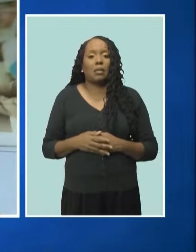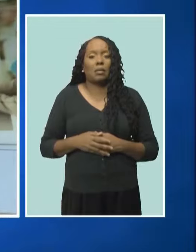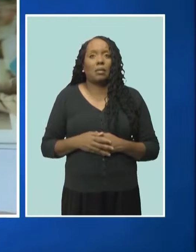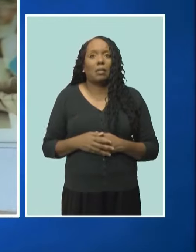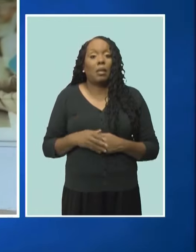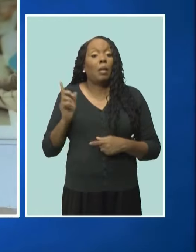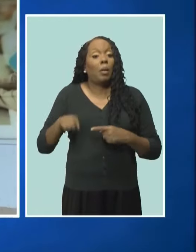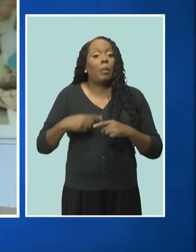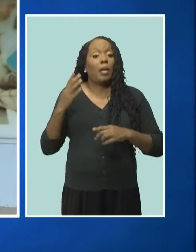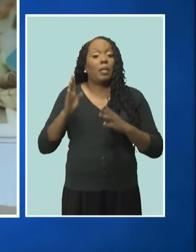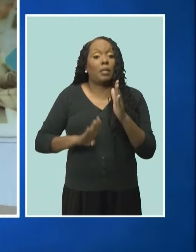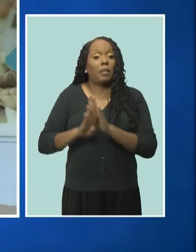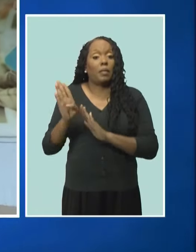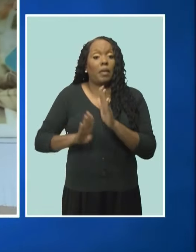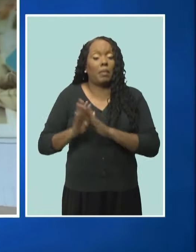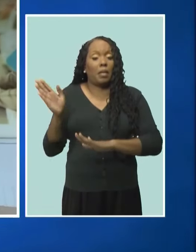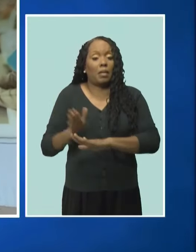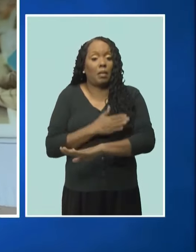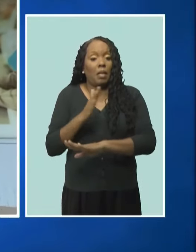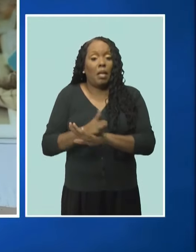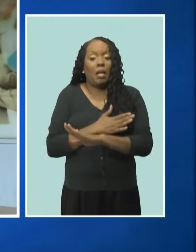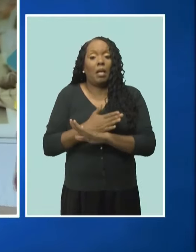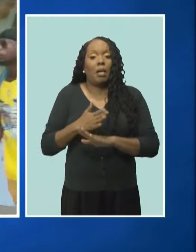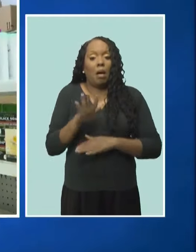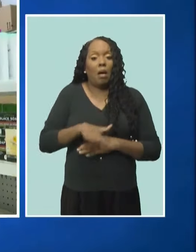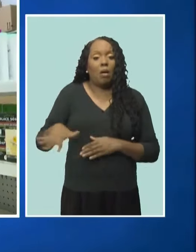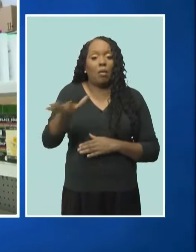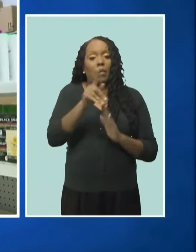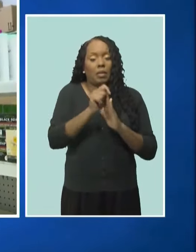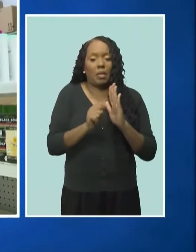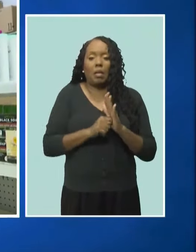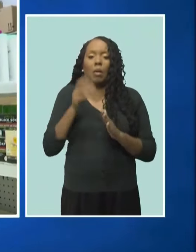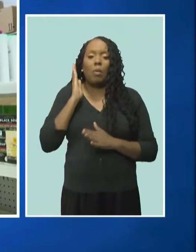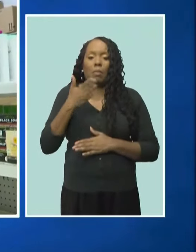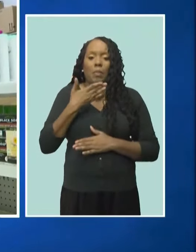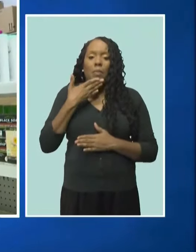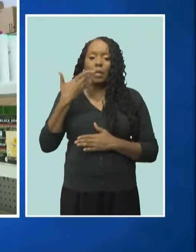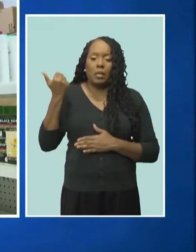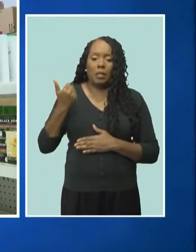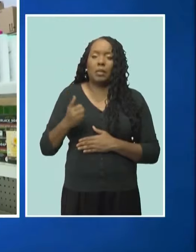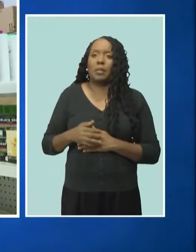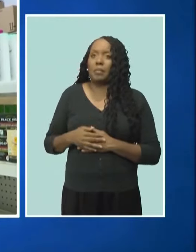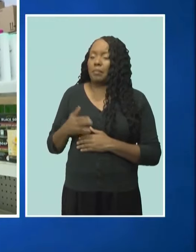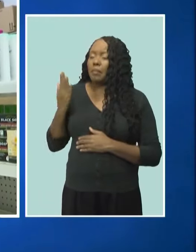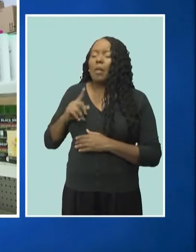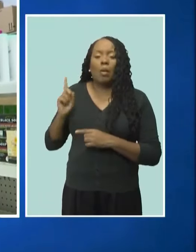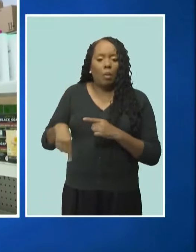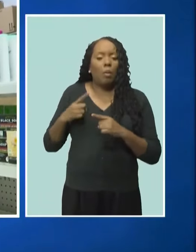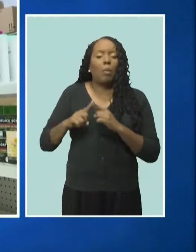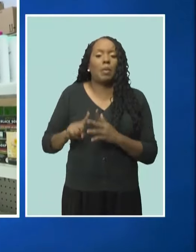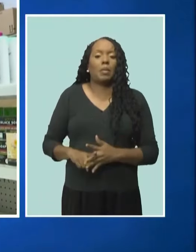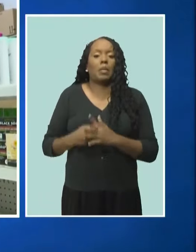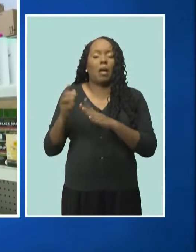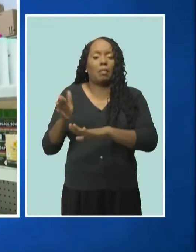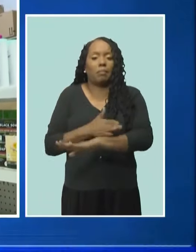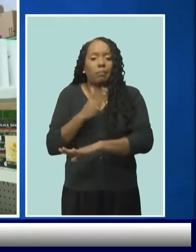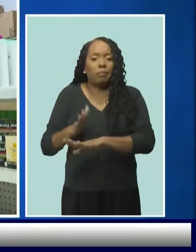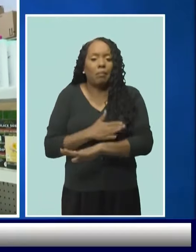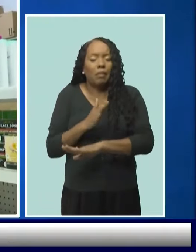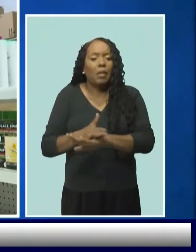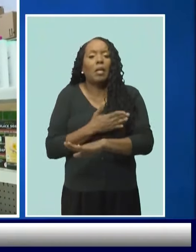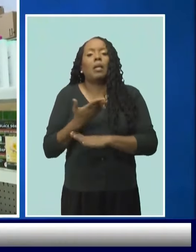a difference. The Pierhead project, I think, is a good happening for Bridgetown. I think once that gets underway and once that comes to